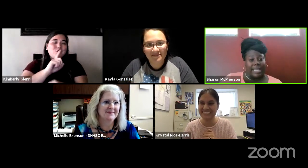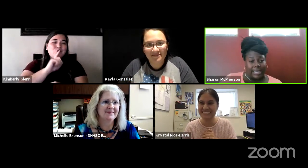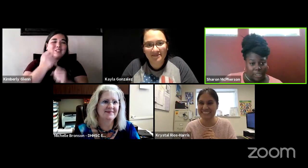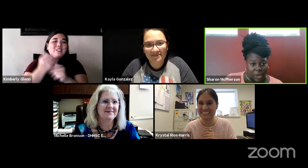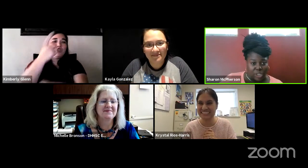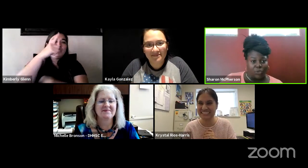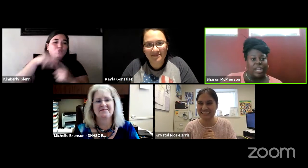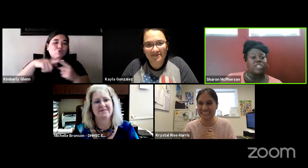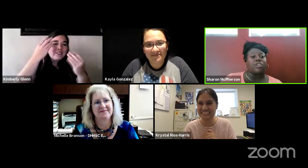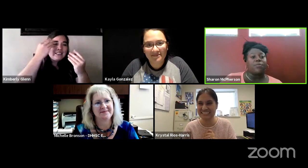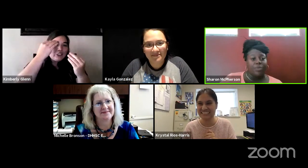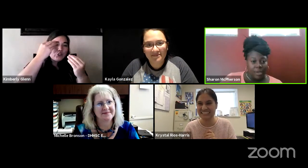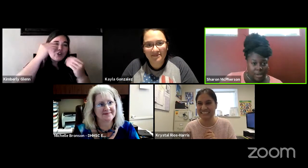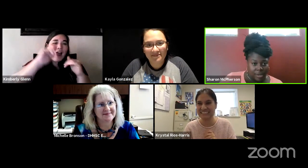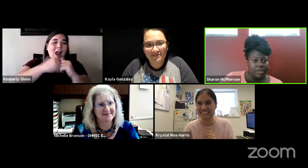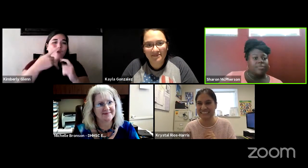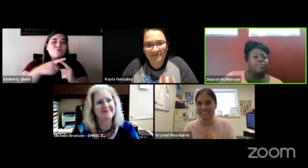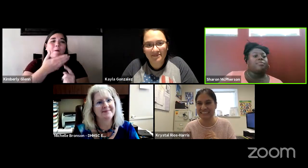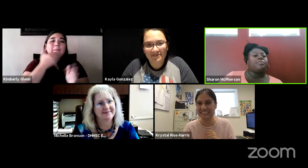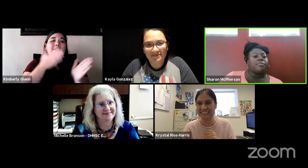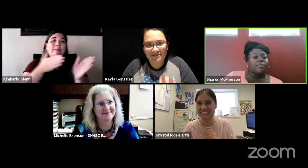will take that in consideration for next year